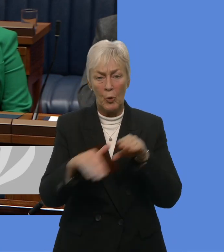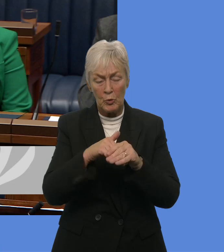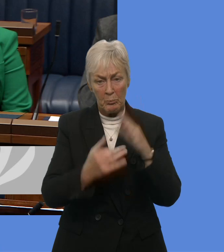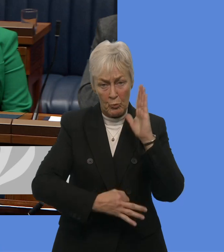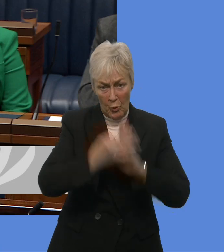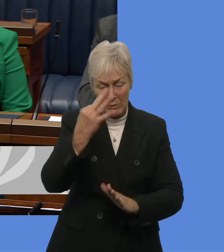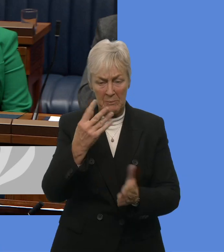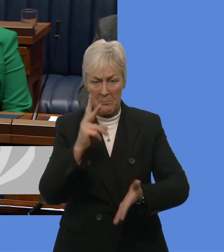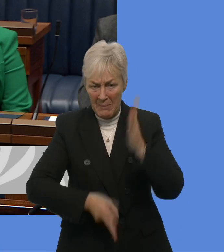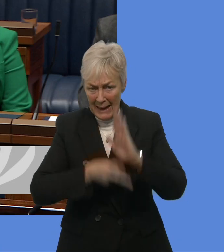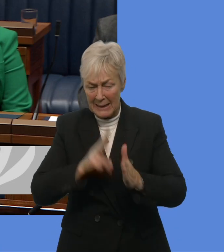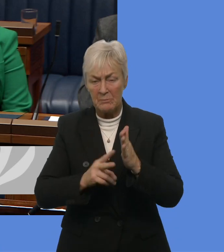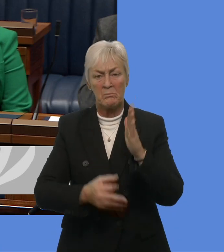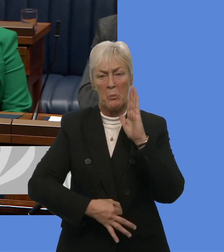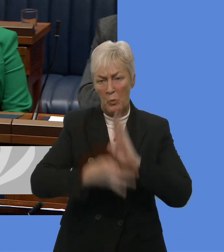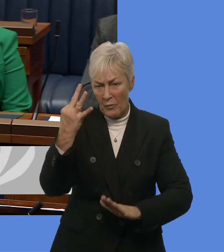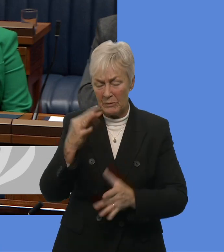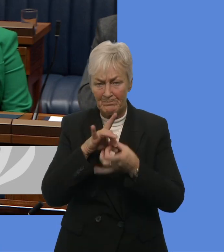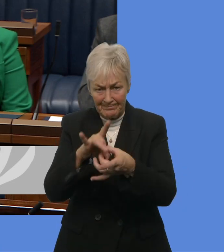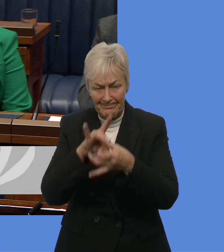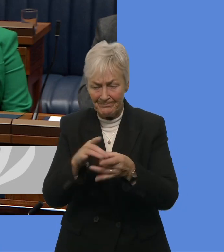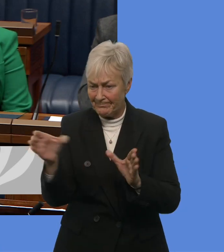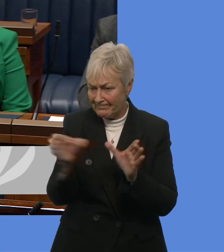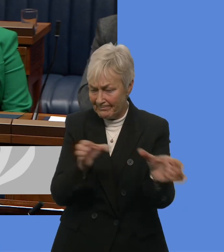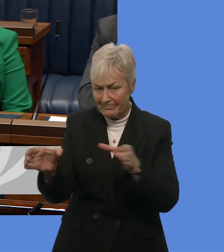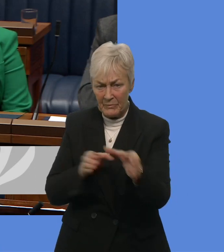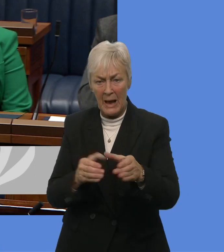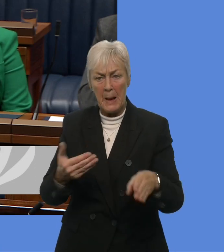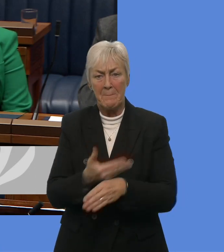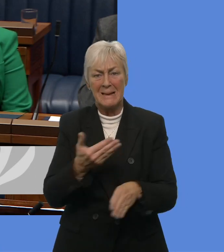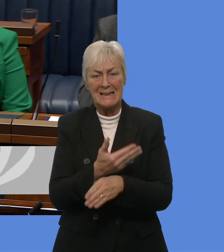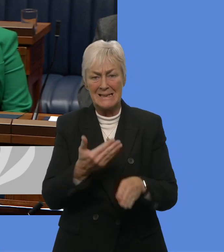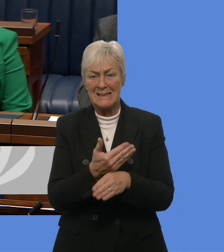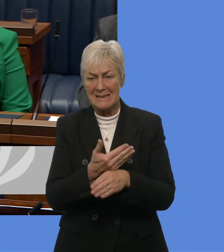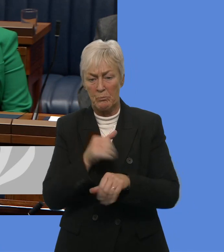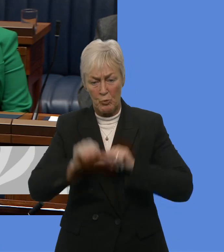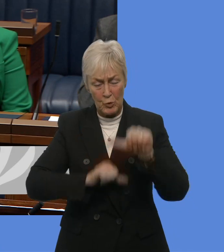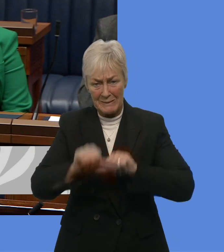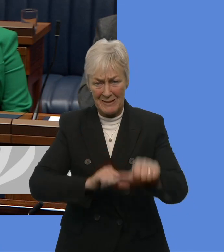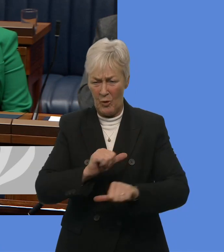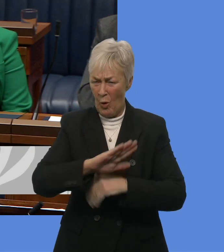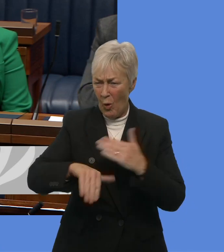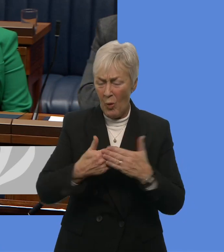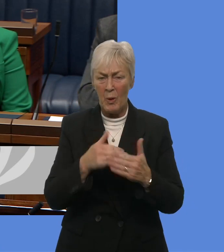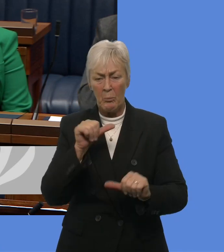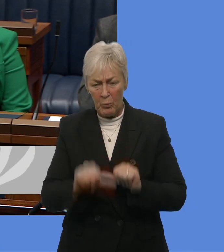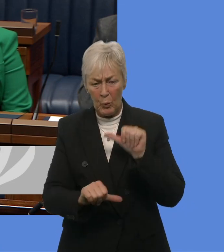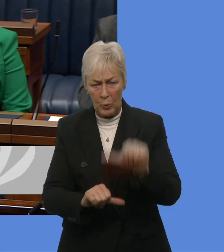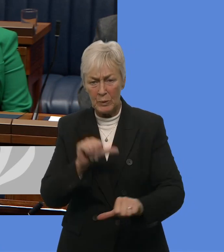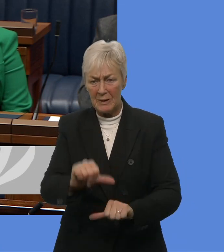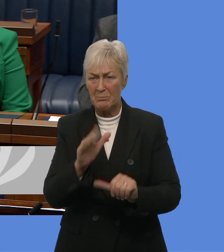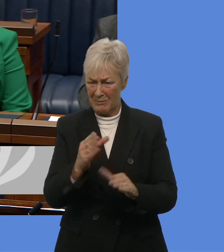planning, improvements in relation to procurement, and improvements in terms of the business case process. Those are all process